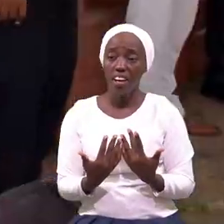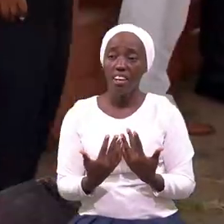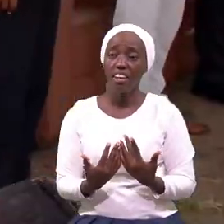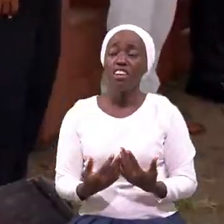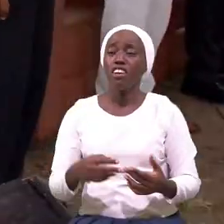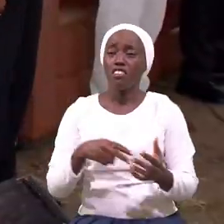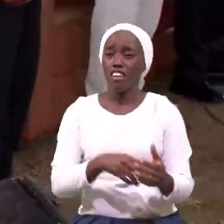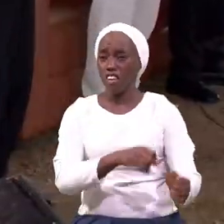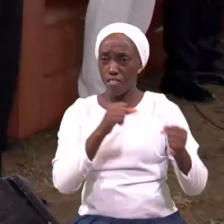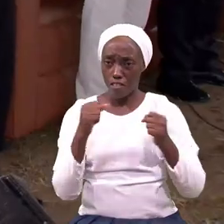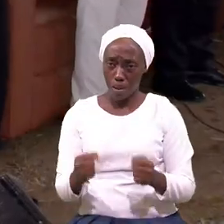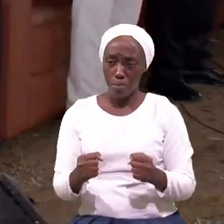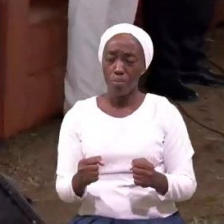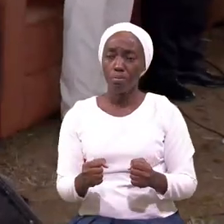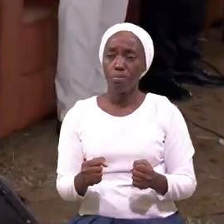Fervency.